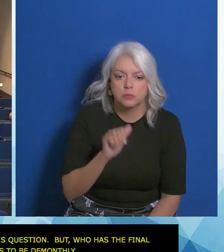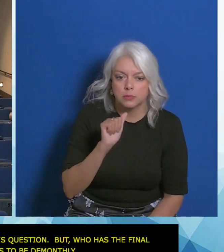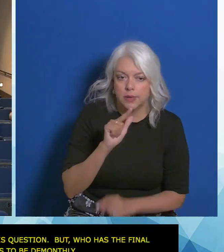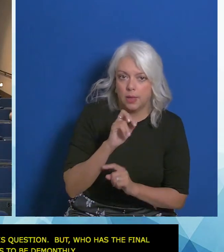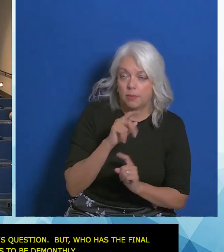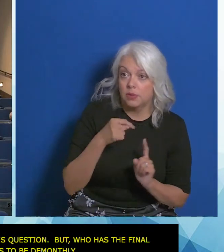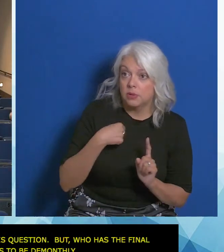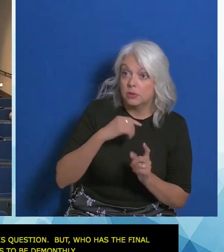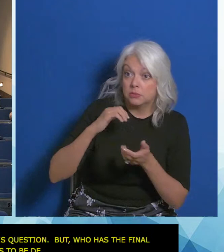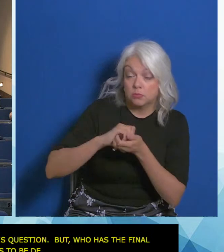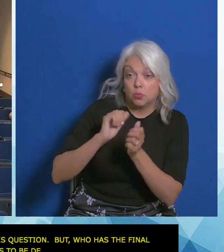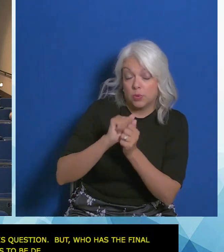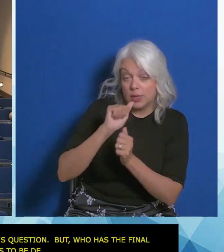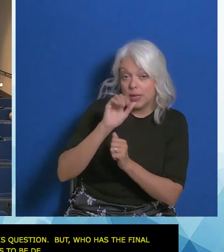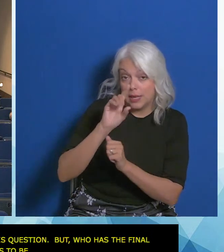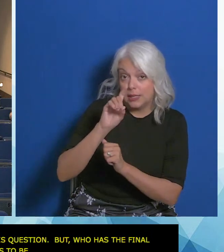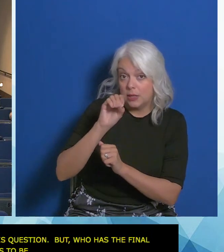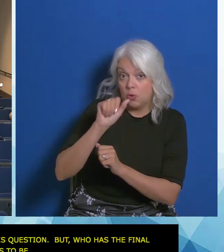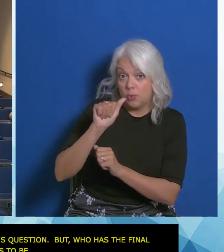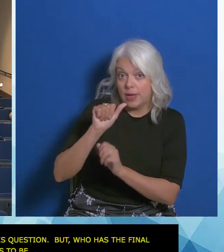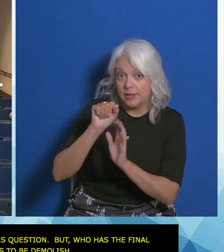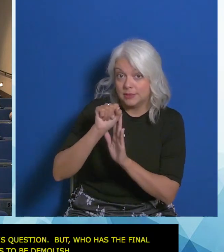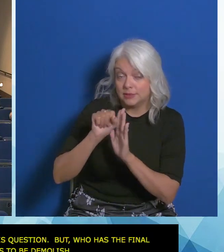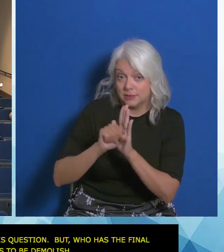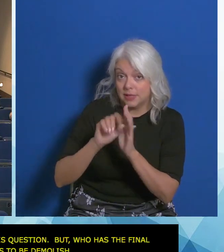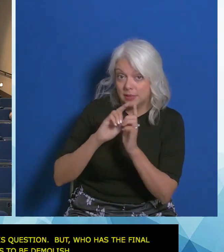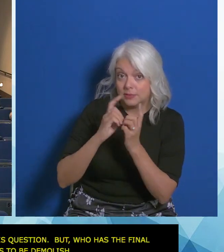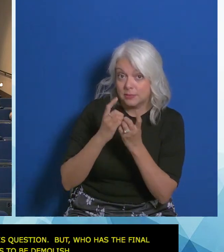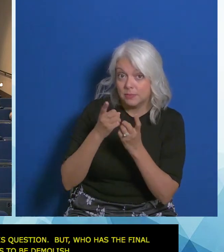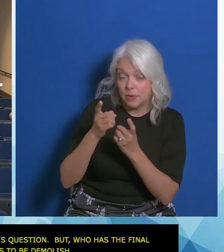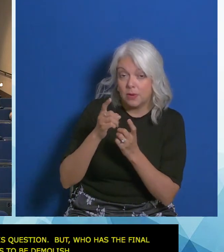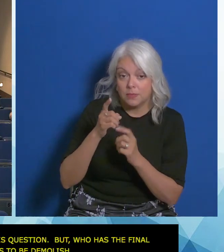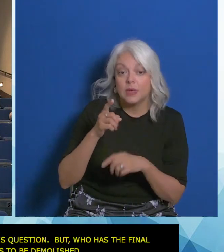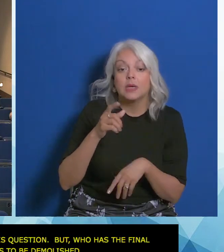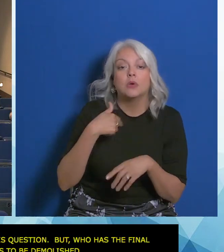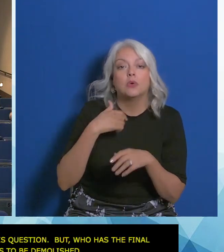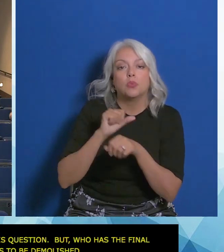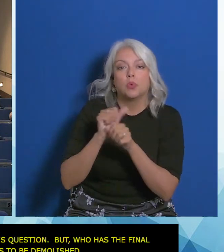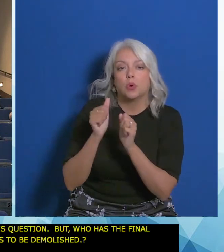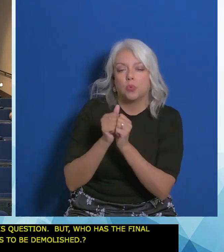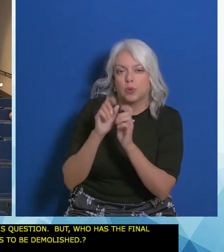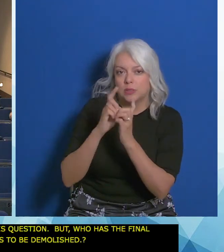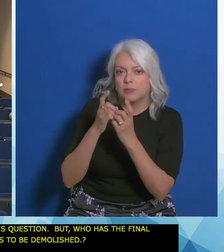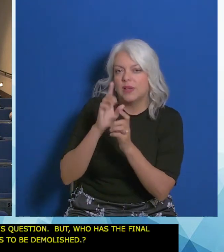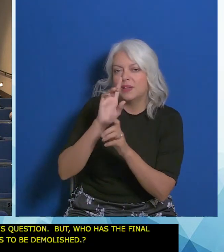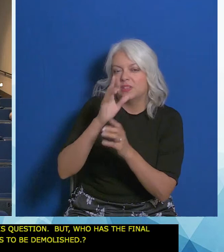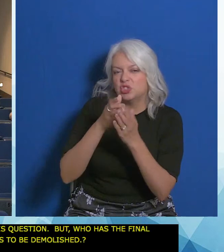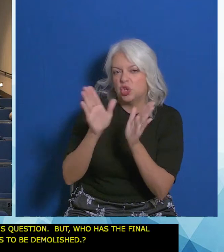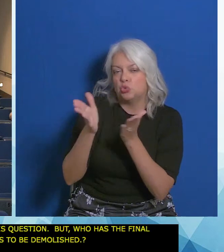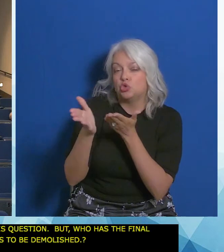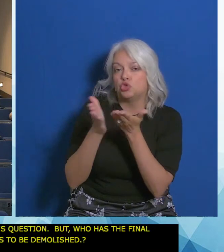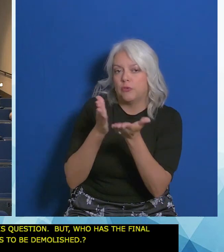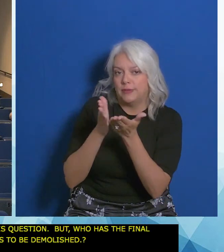cooperation with ADOA, and so we work with what's called the General Services Division. So the General Services Division would provide